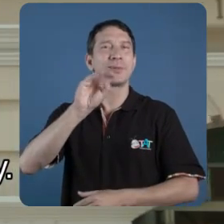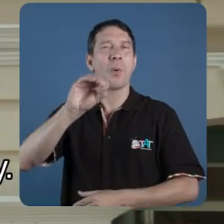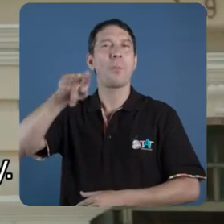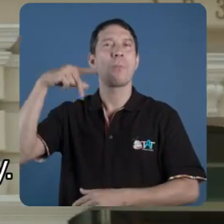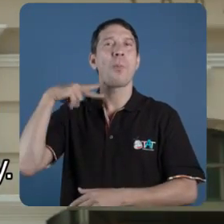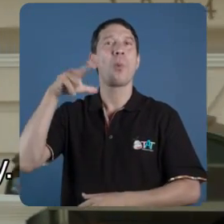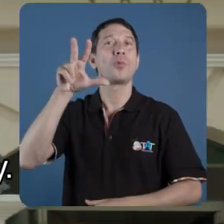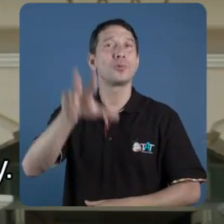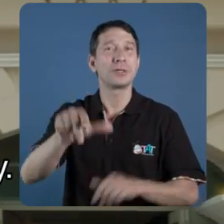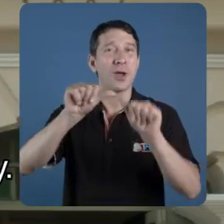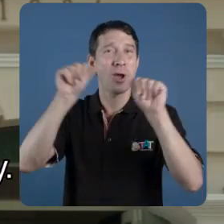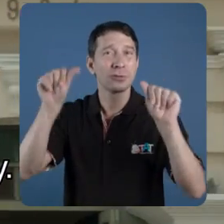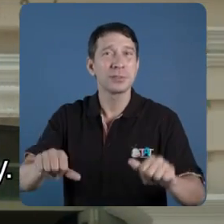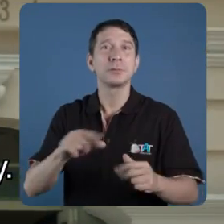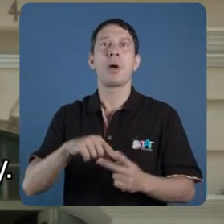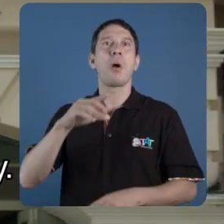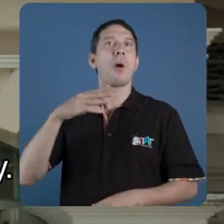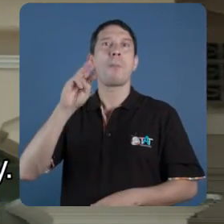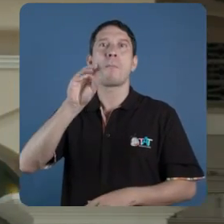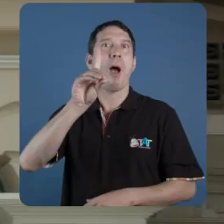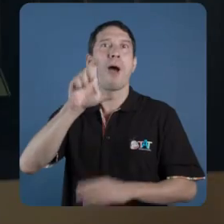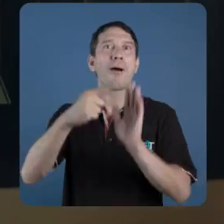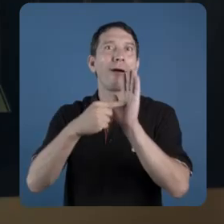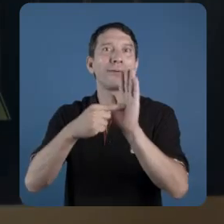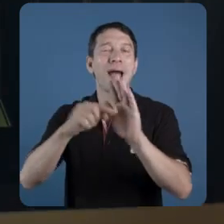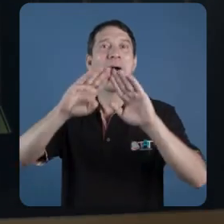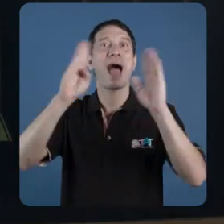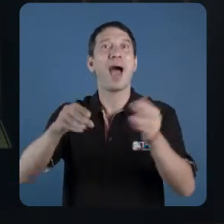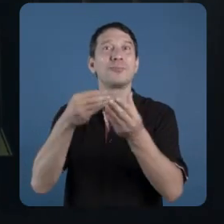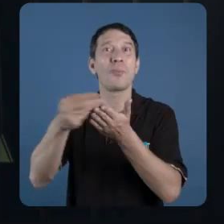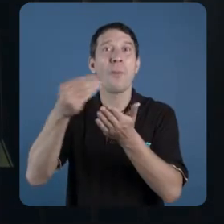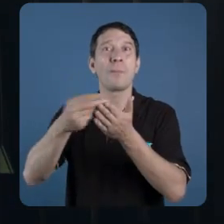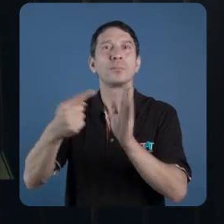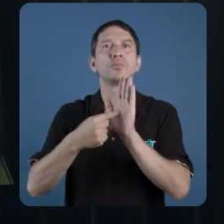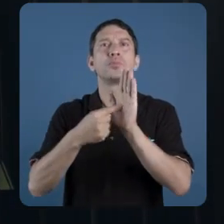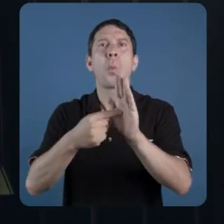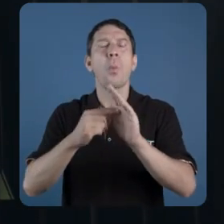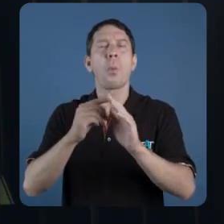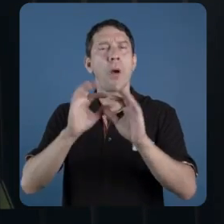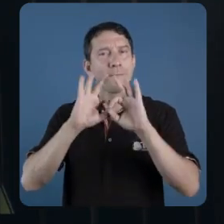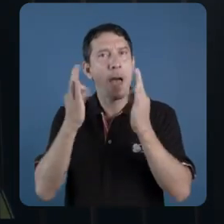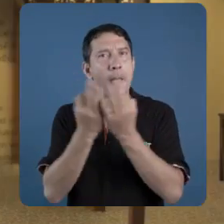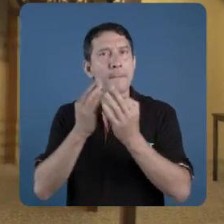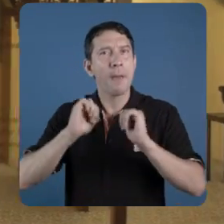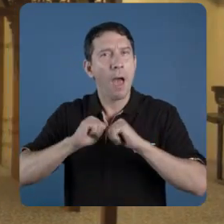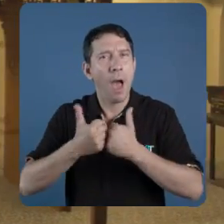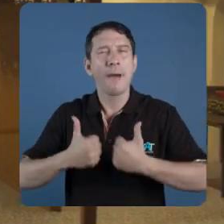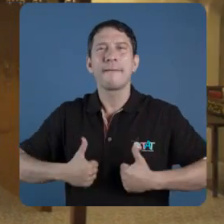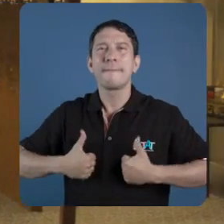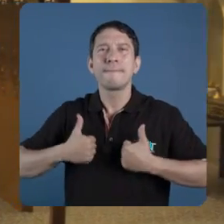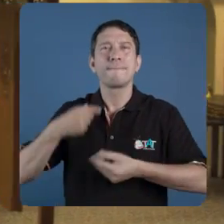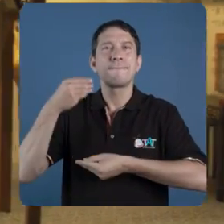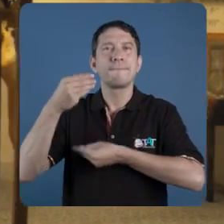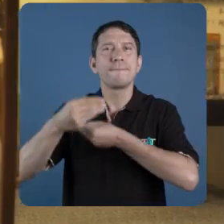striking Sino-Portuguese architecture are on display. A model shophouse inside demonstrates a typical family's way of life in the